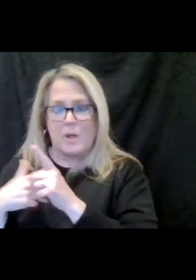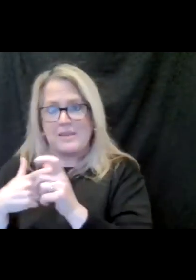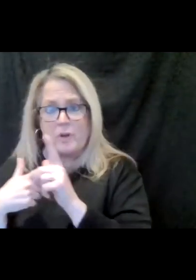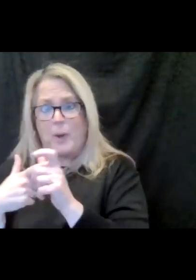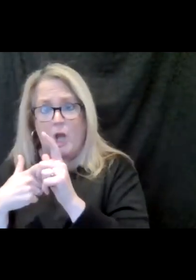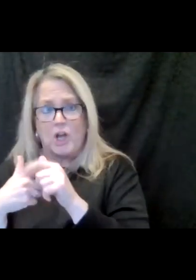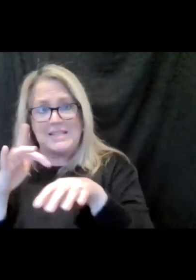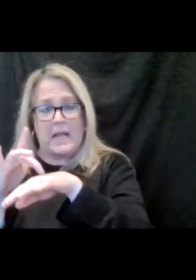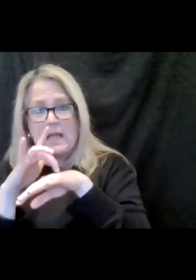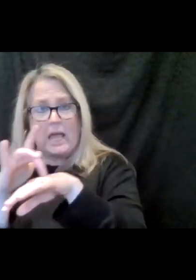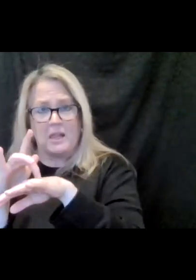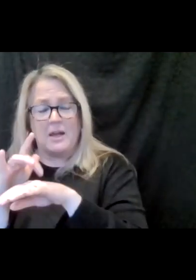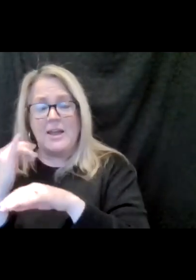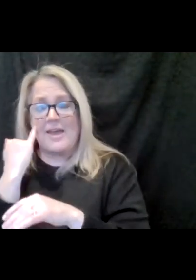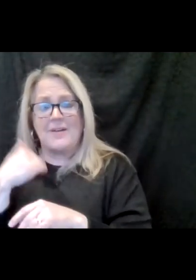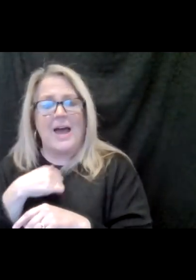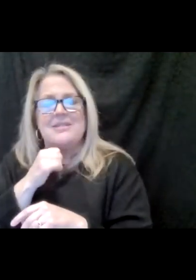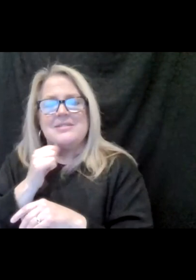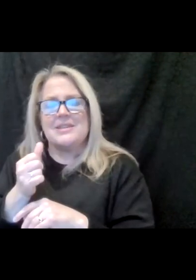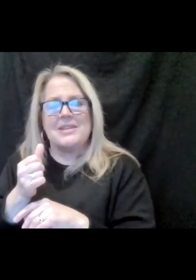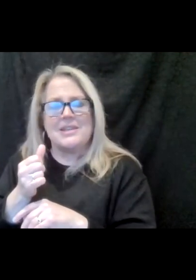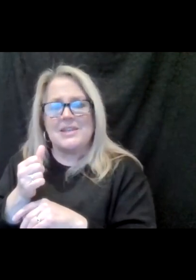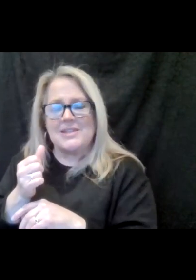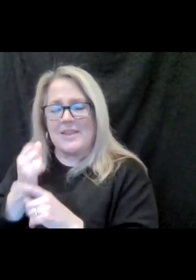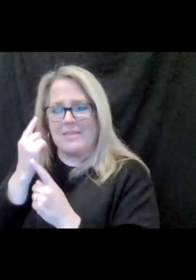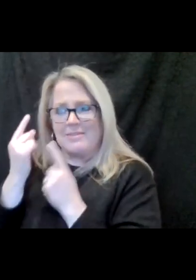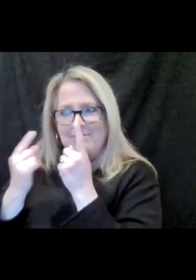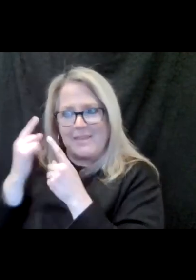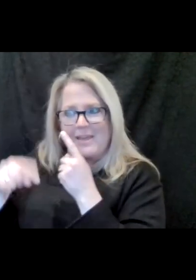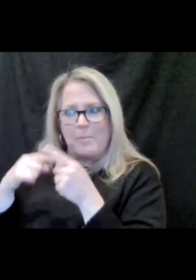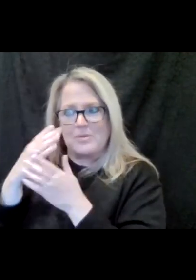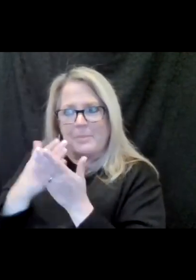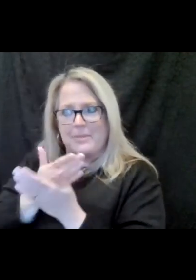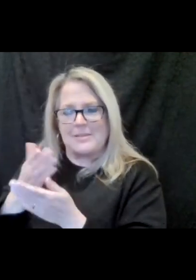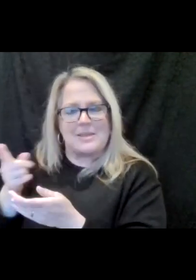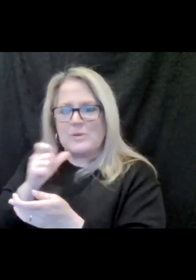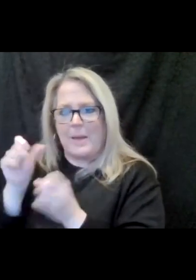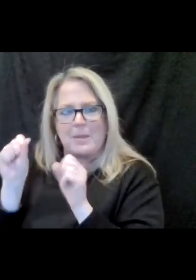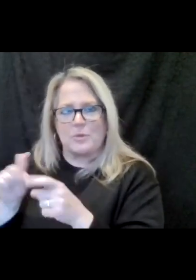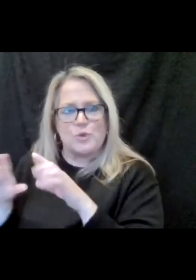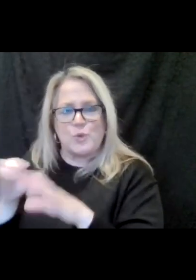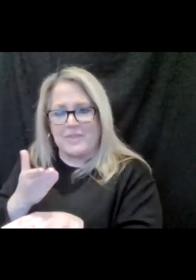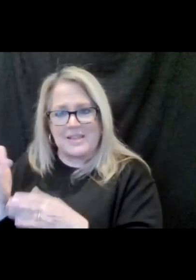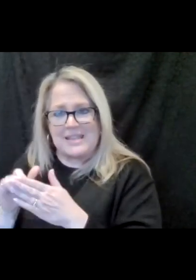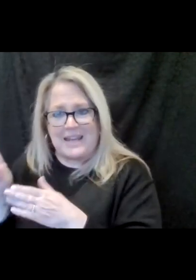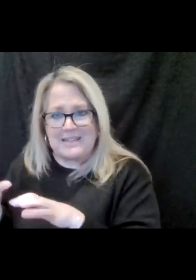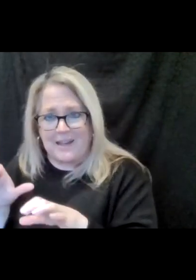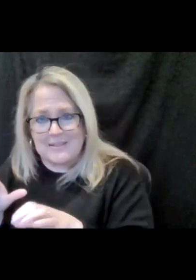tactile. If I didn't take things in consideration, he wouldn't be able to do the things that he